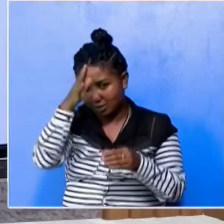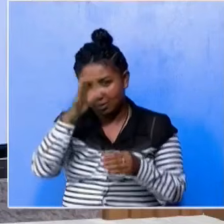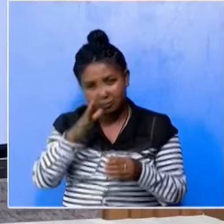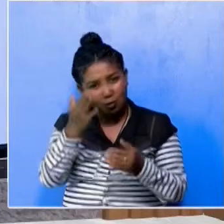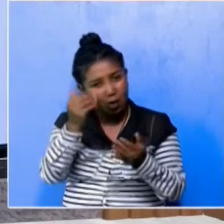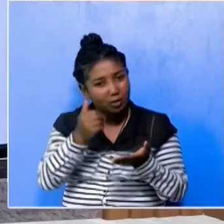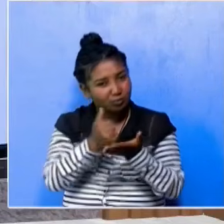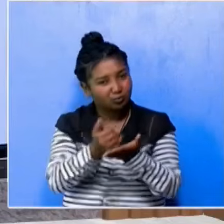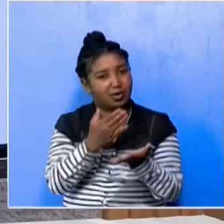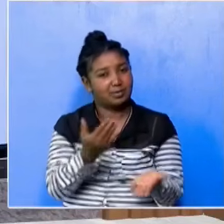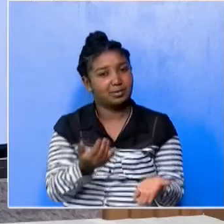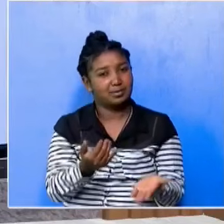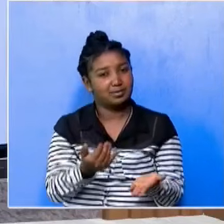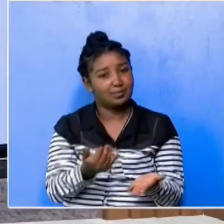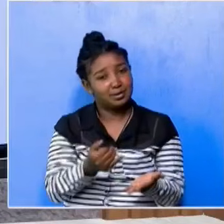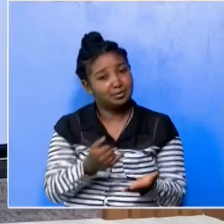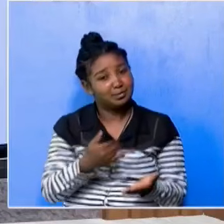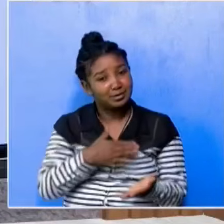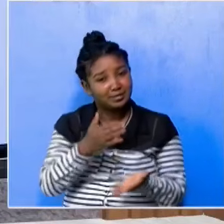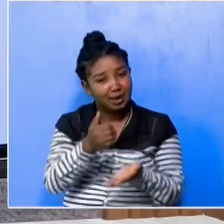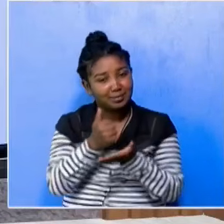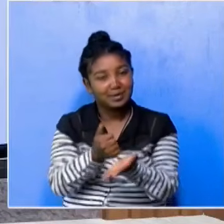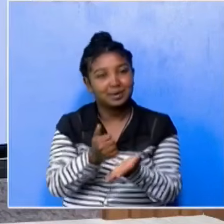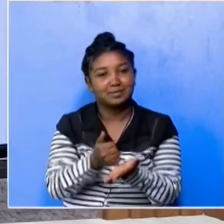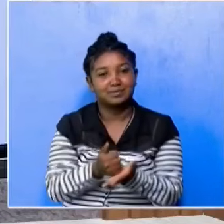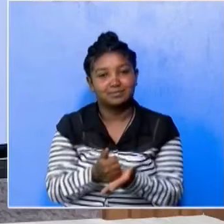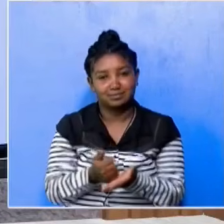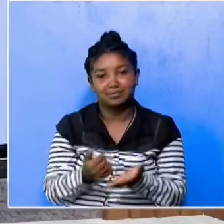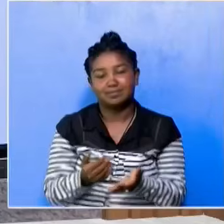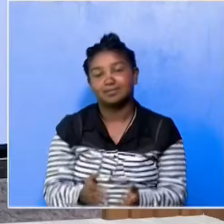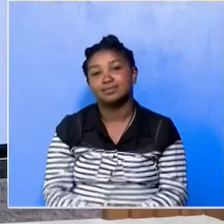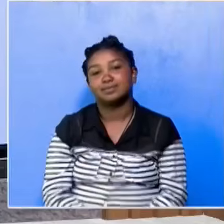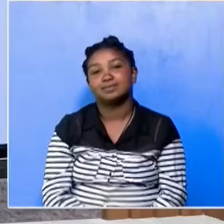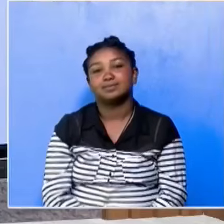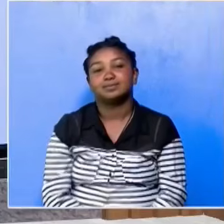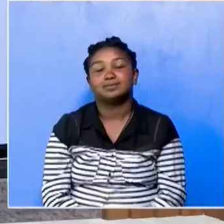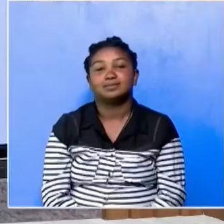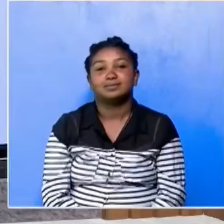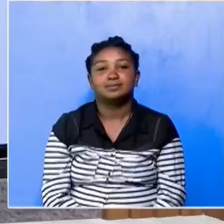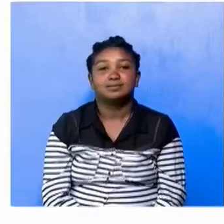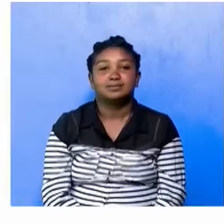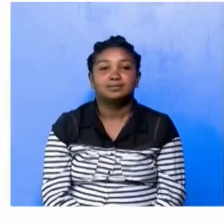them? Hello, please help them. Come on here.